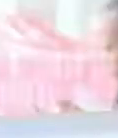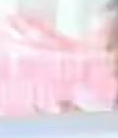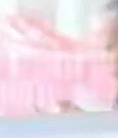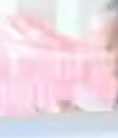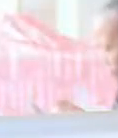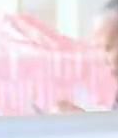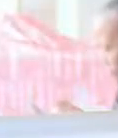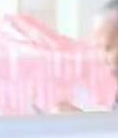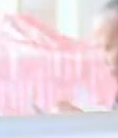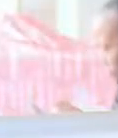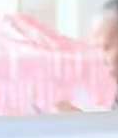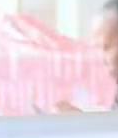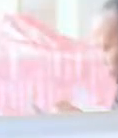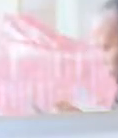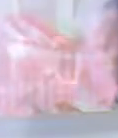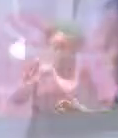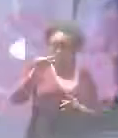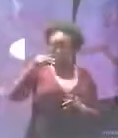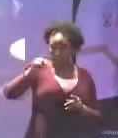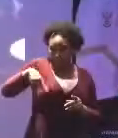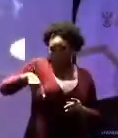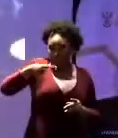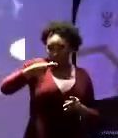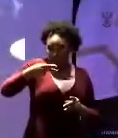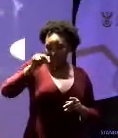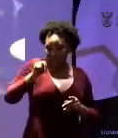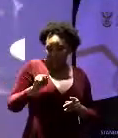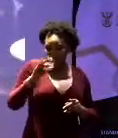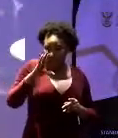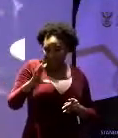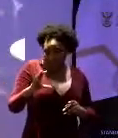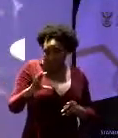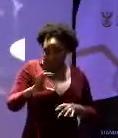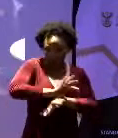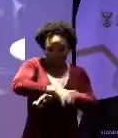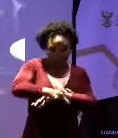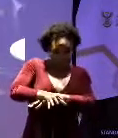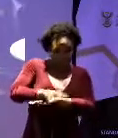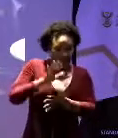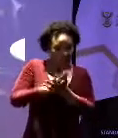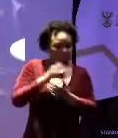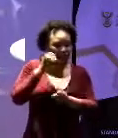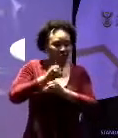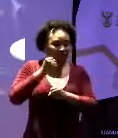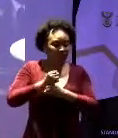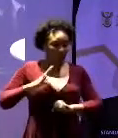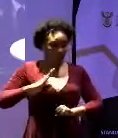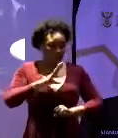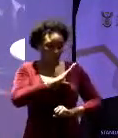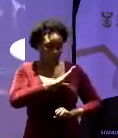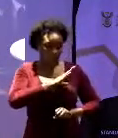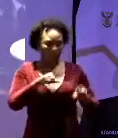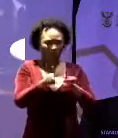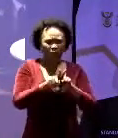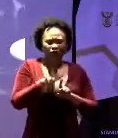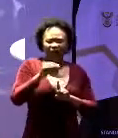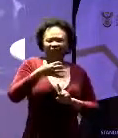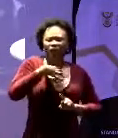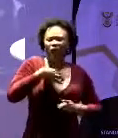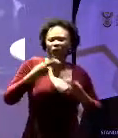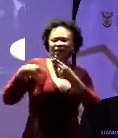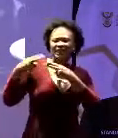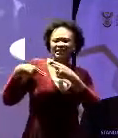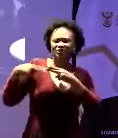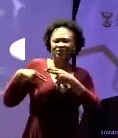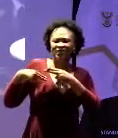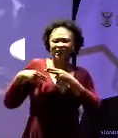the PGNC Provincial Geographical Council? And do they have the oral history and